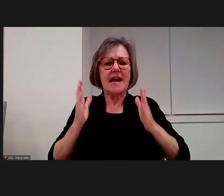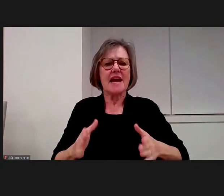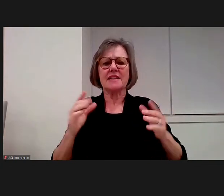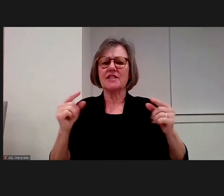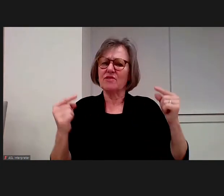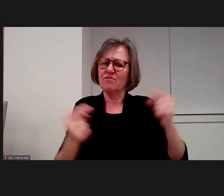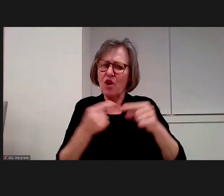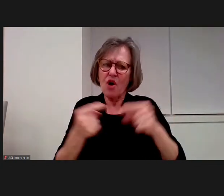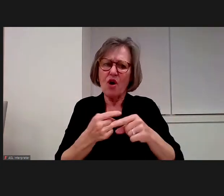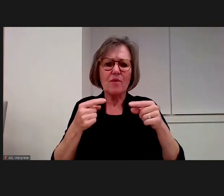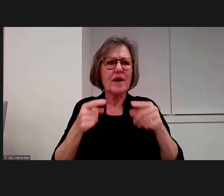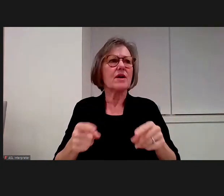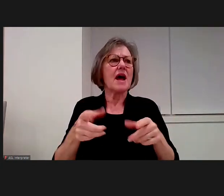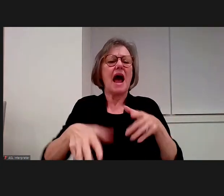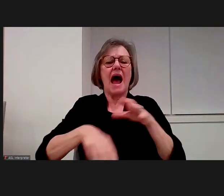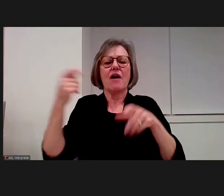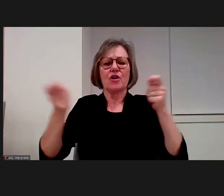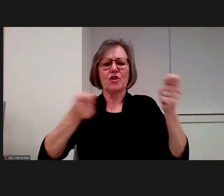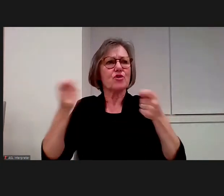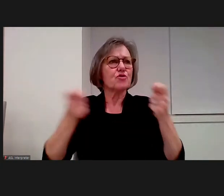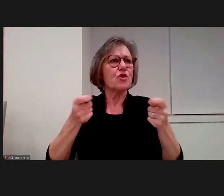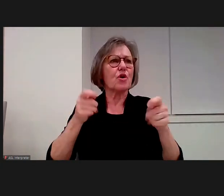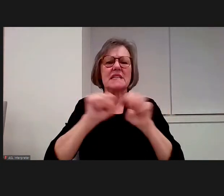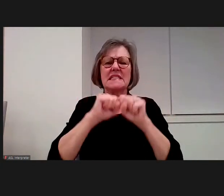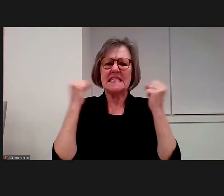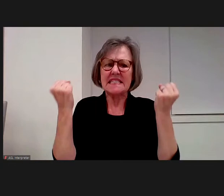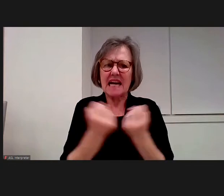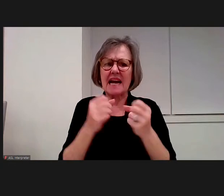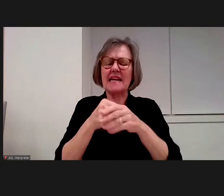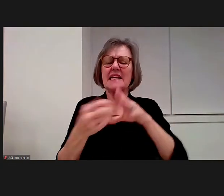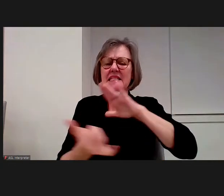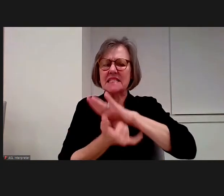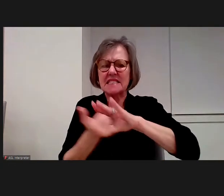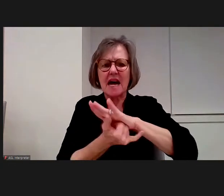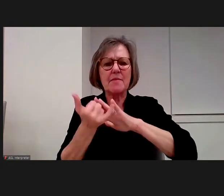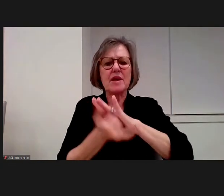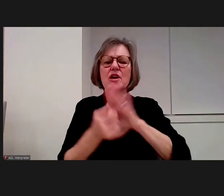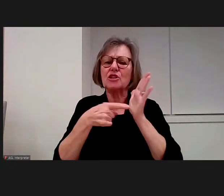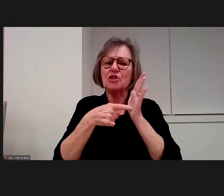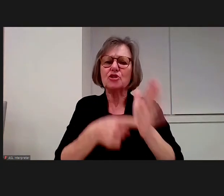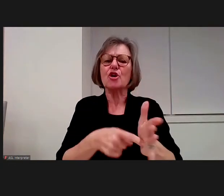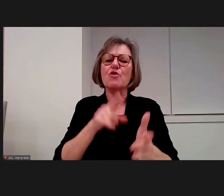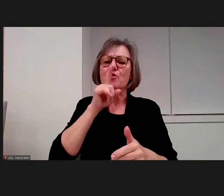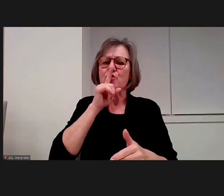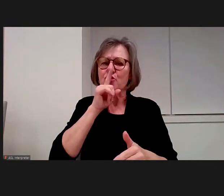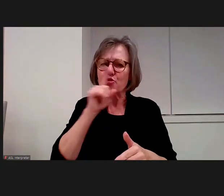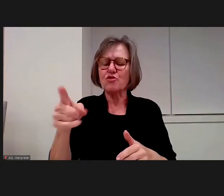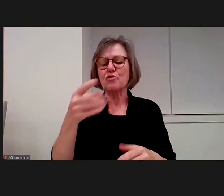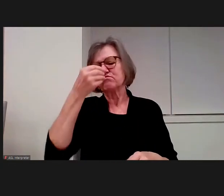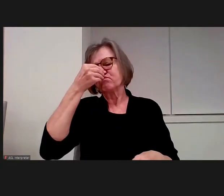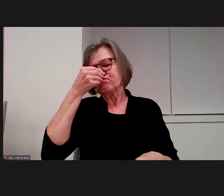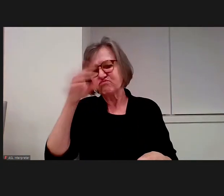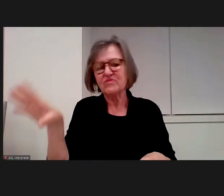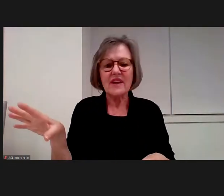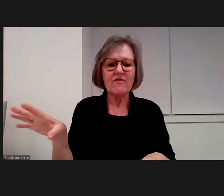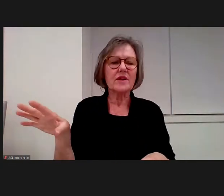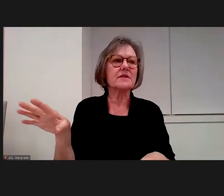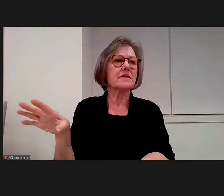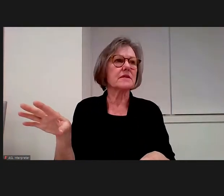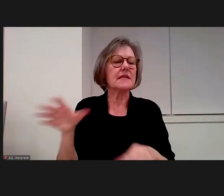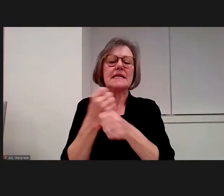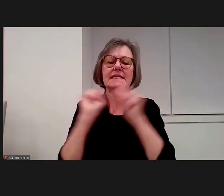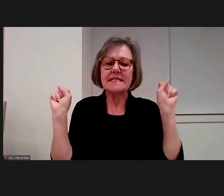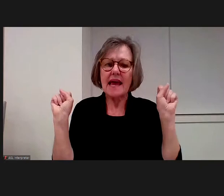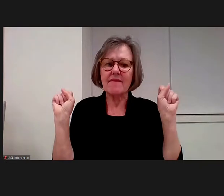to deal with an out-of-control society in the subways is showing a true indifference to the